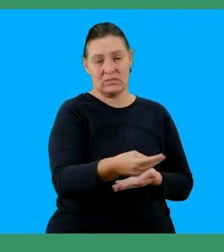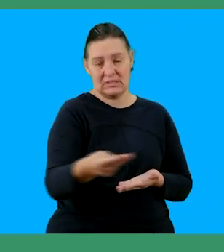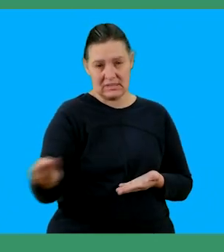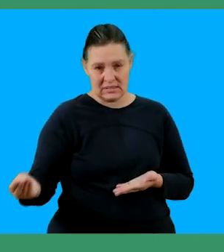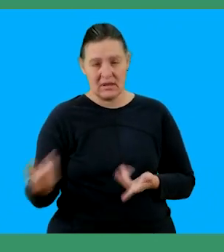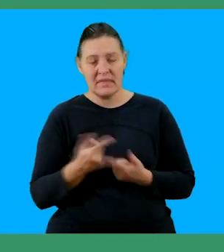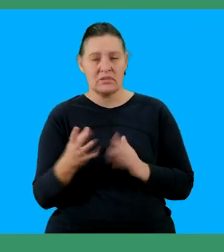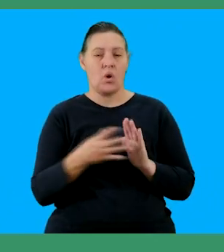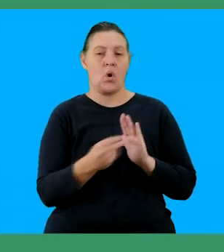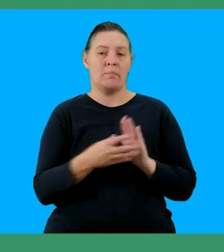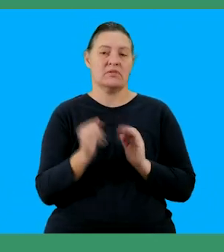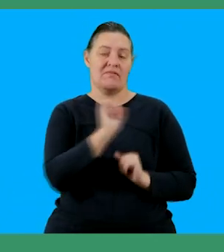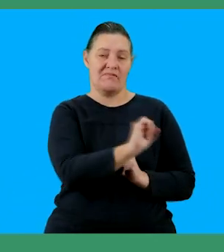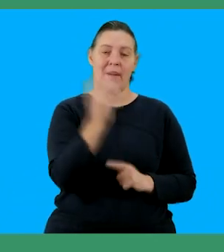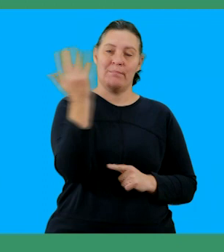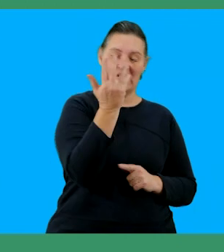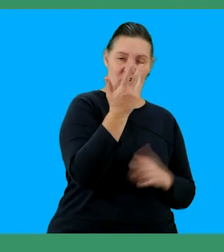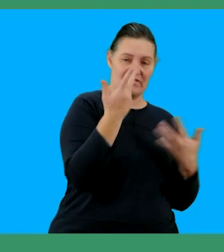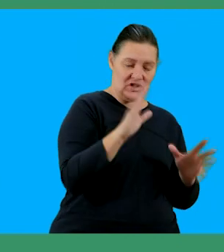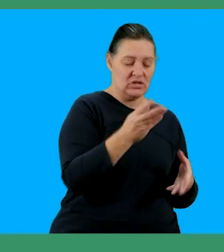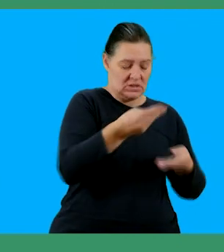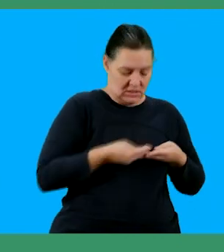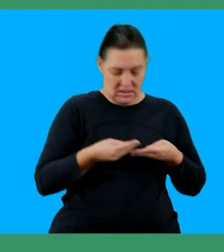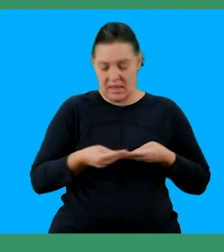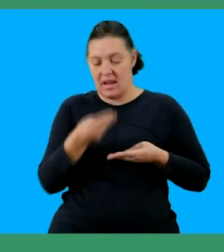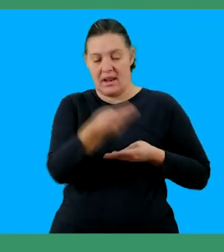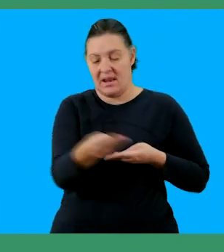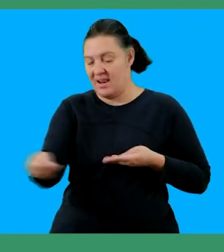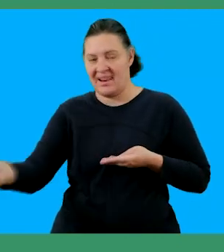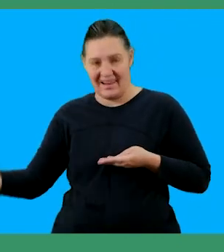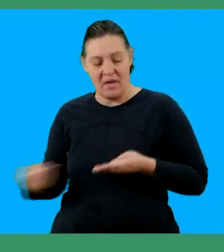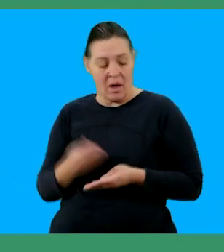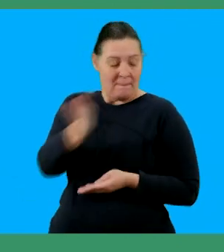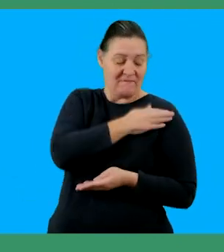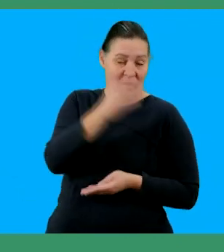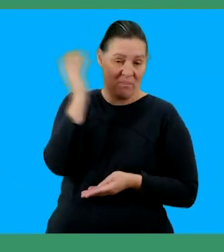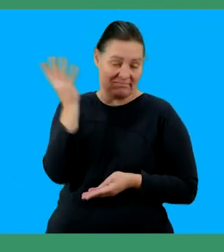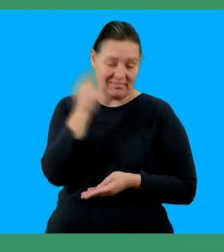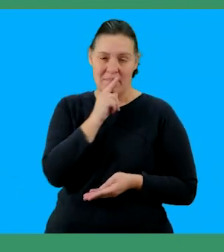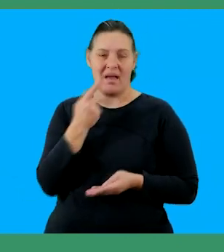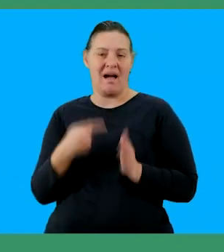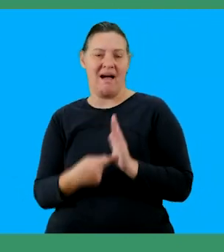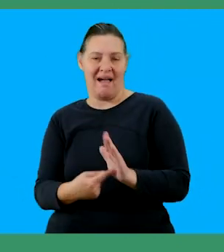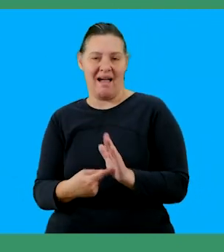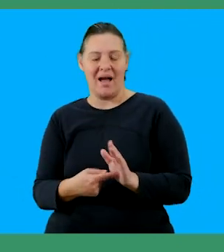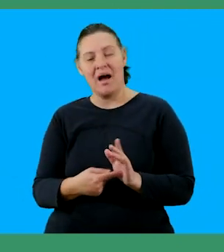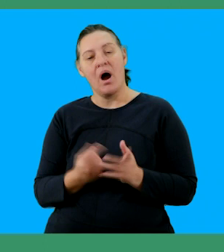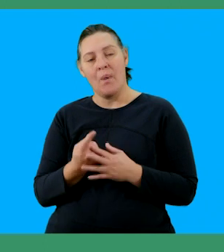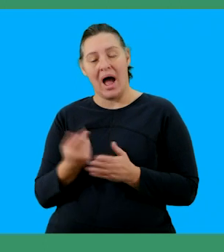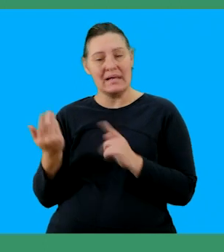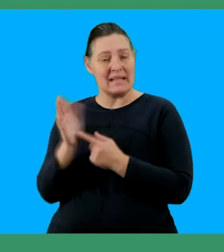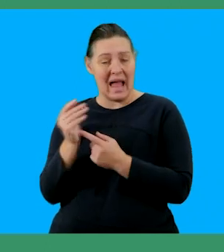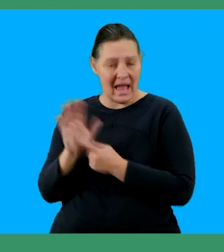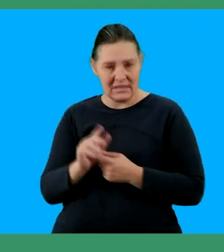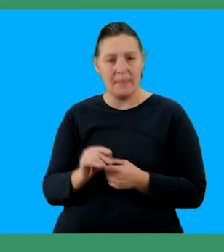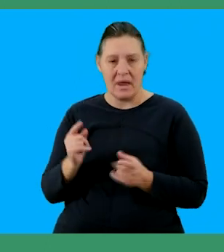handouts. Handouts are copies of presentation where the content of multiple slides is displayed on a